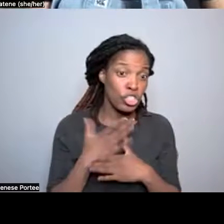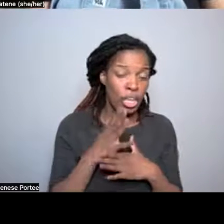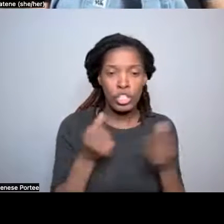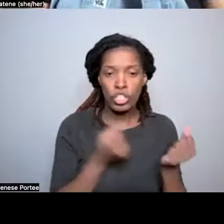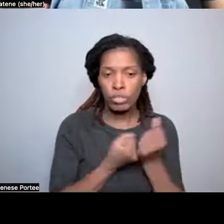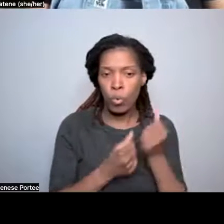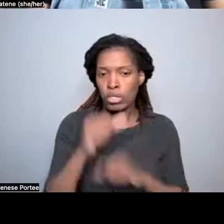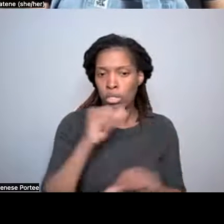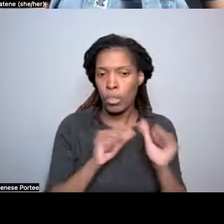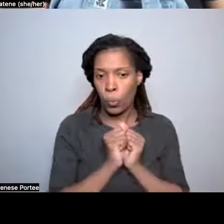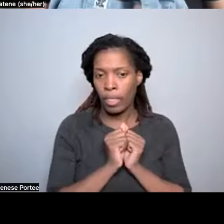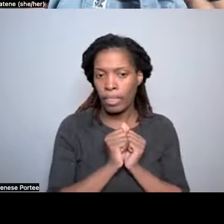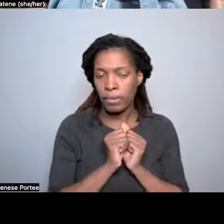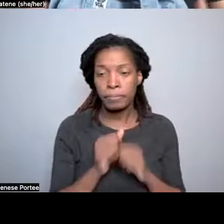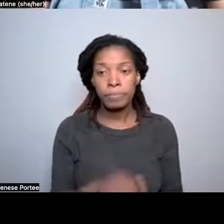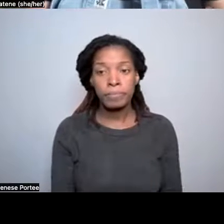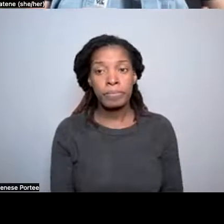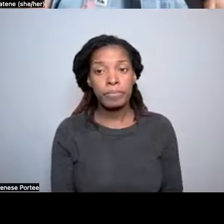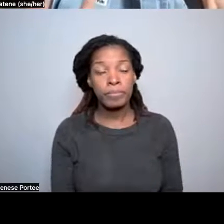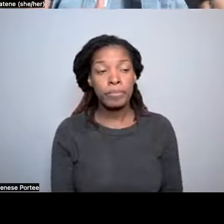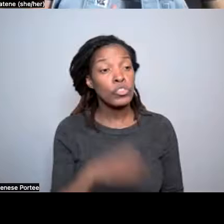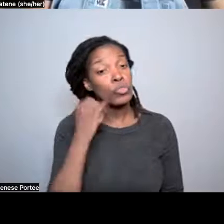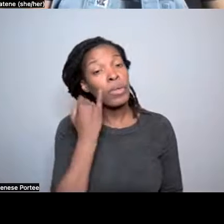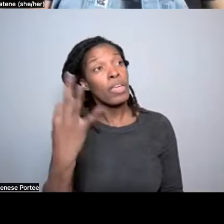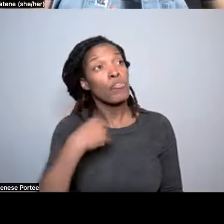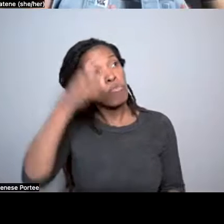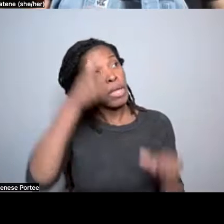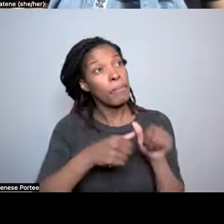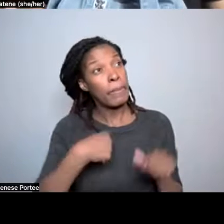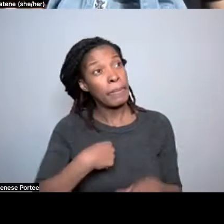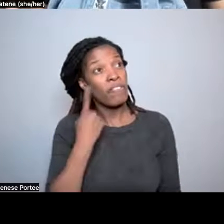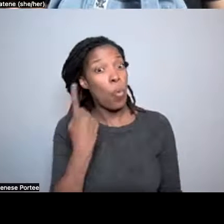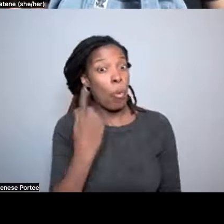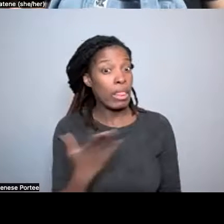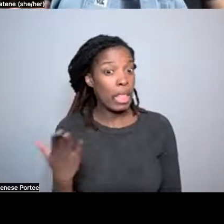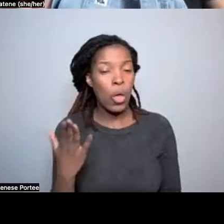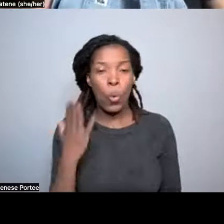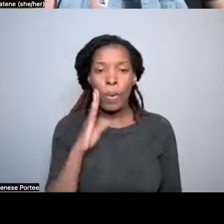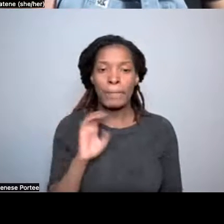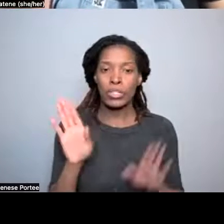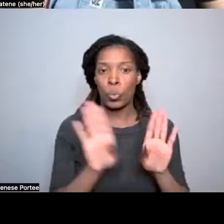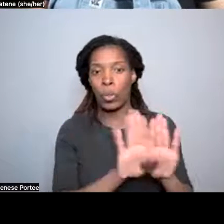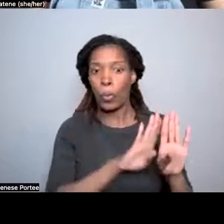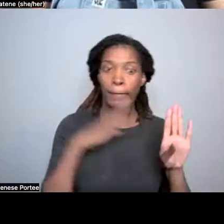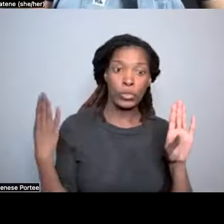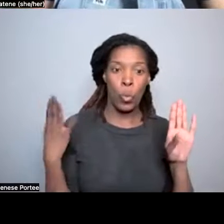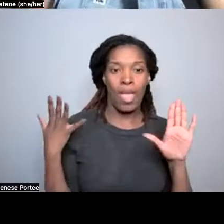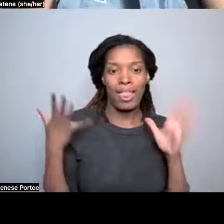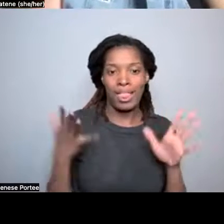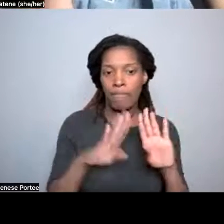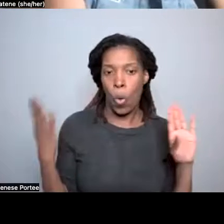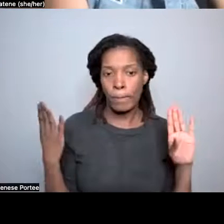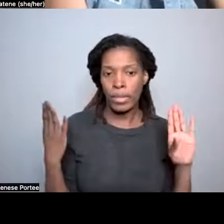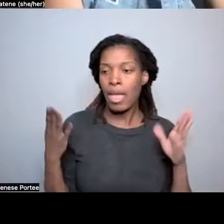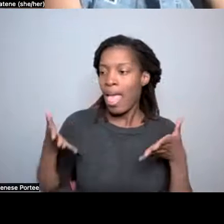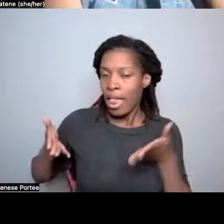with. So if I would like to be remembered for one thing, it would be leaving the door open and providing a pathway for others